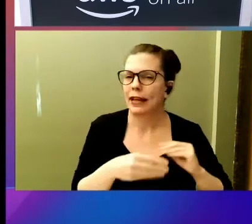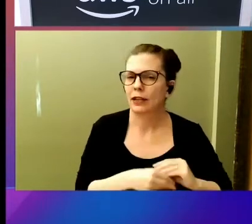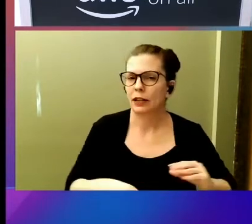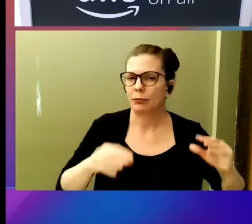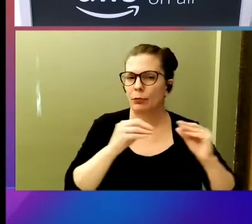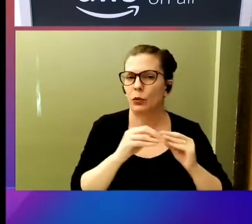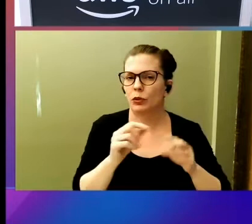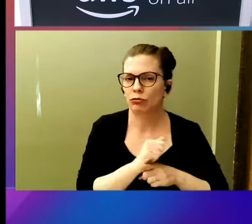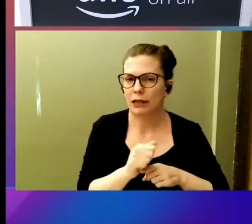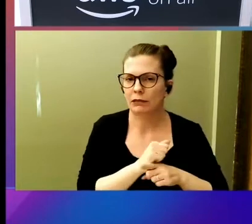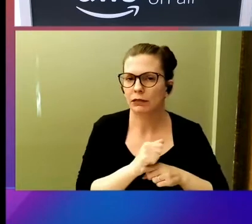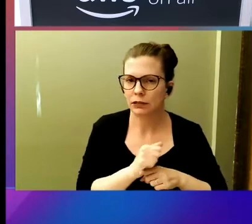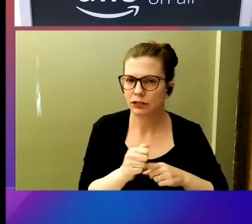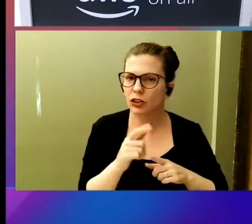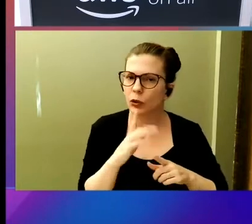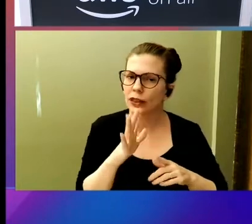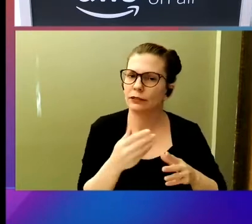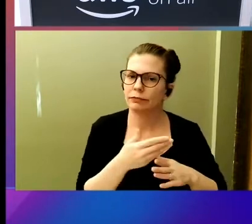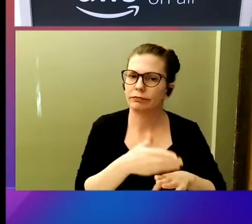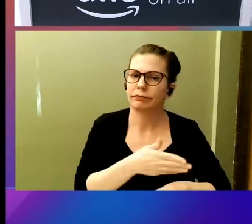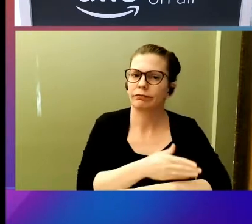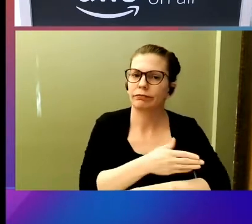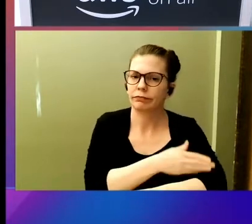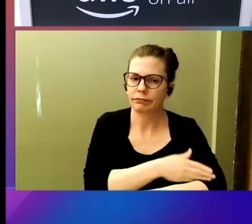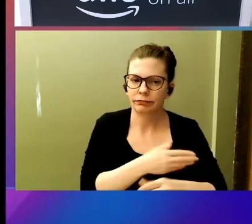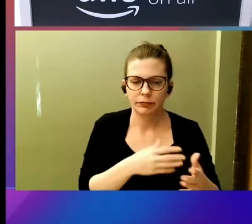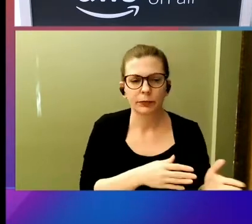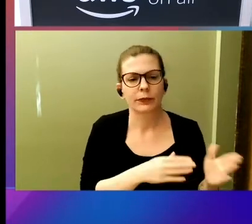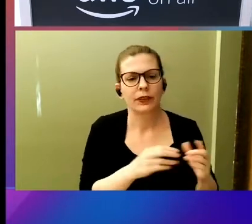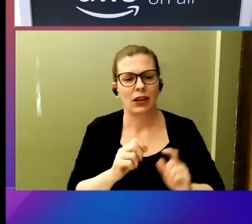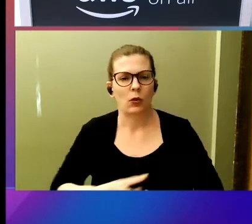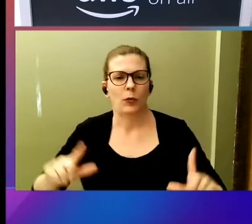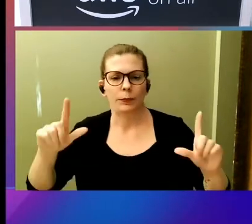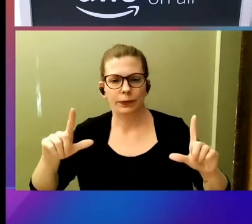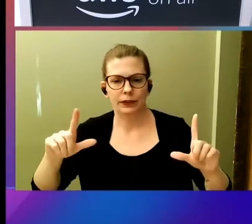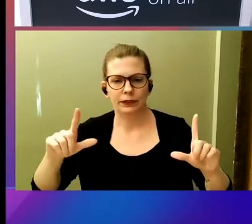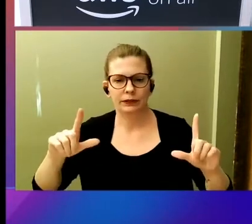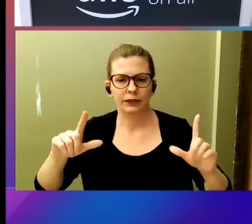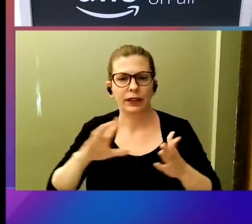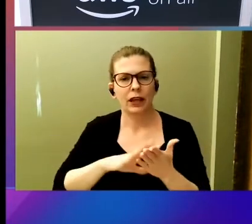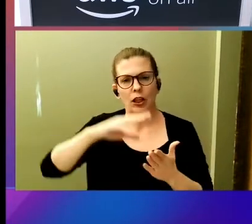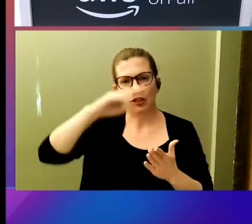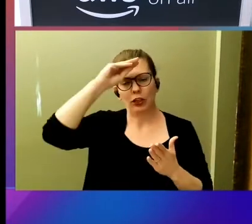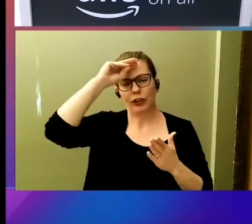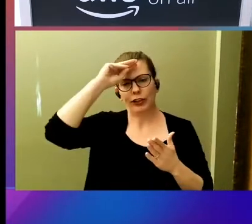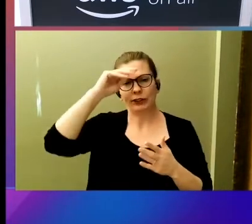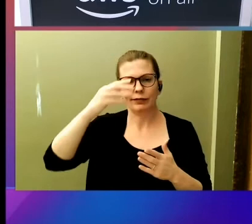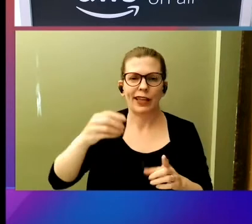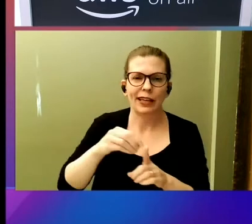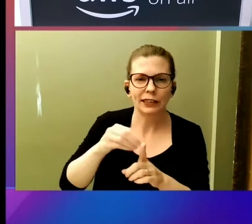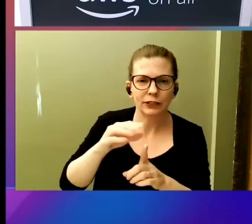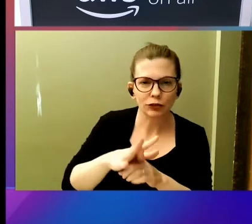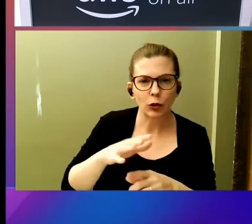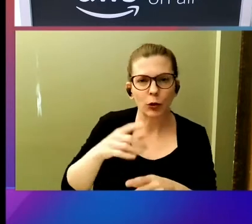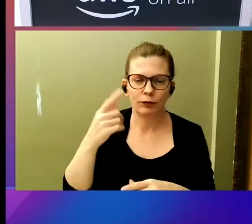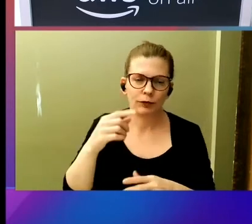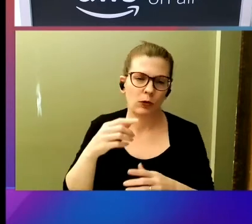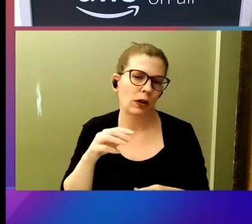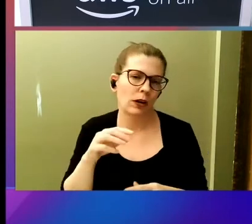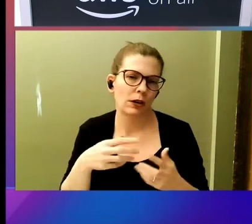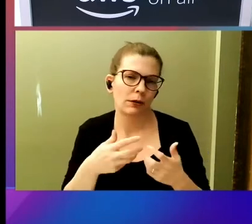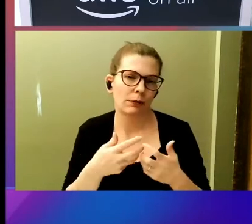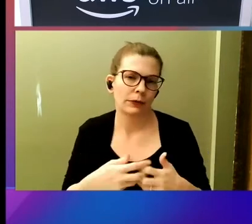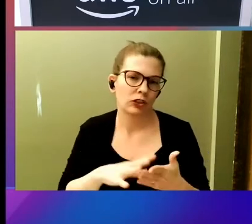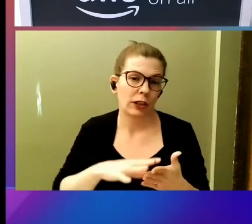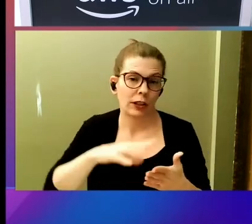it as we go. So let's go inside. Learning module, Introduction to Machine Learning, available now. And soon